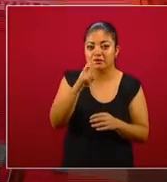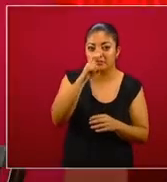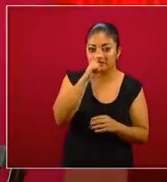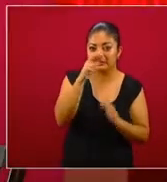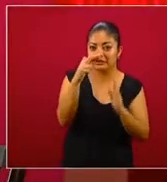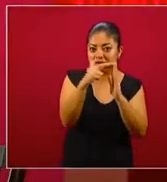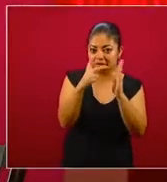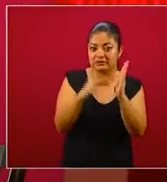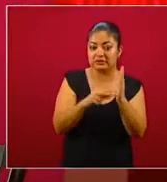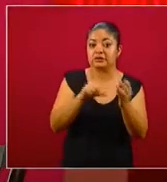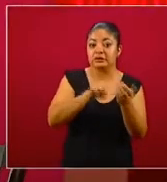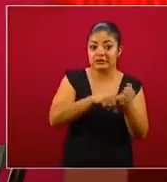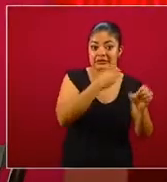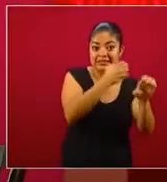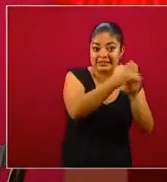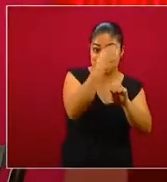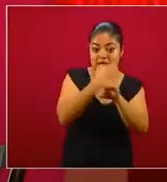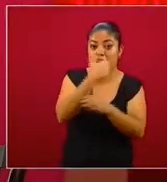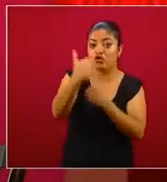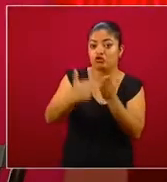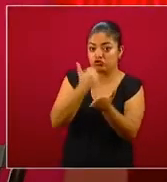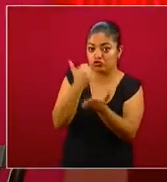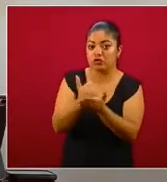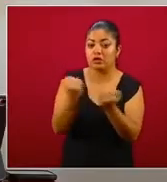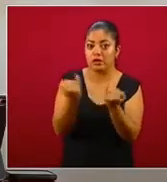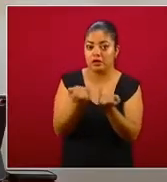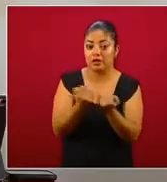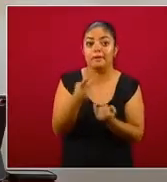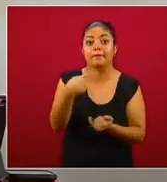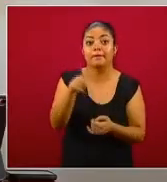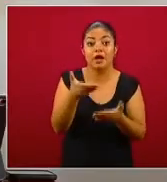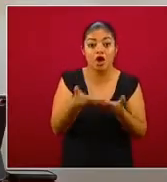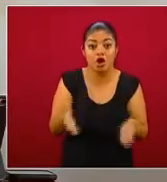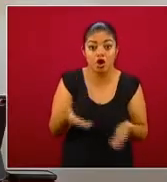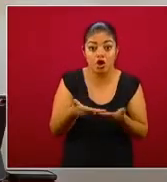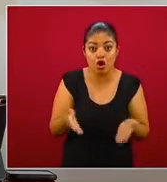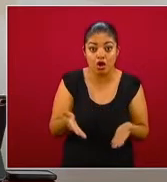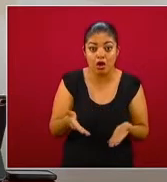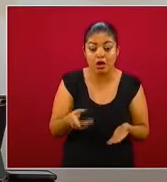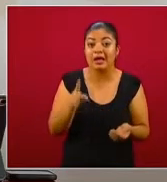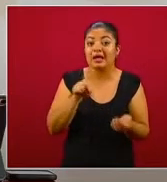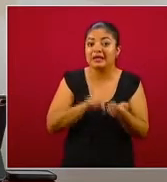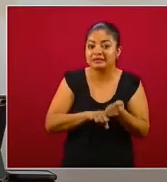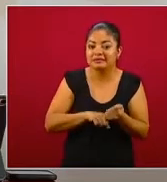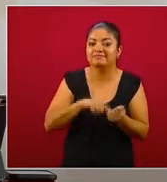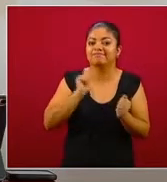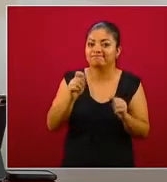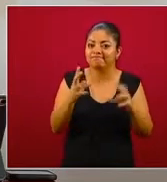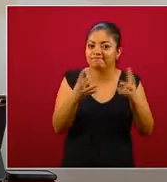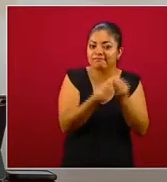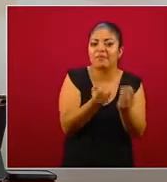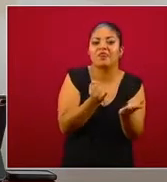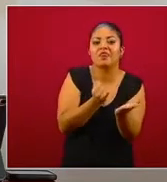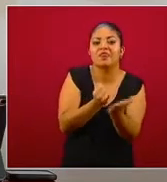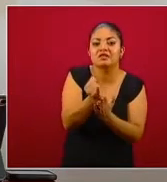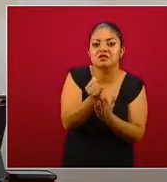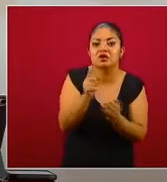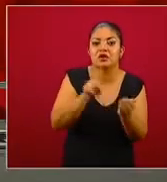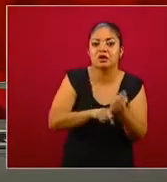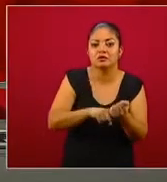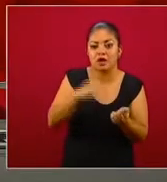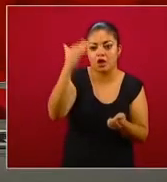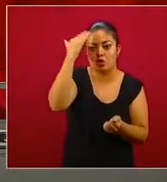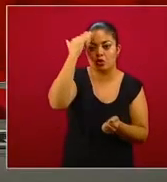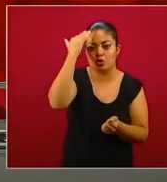this entailed pretty much everything: beaches, gardens, parks, supermarkets, museums, and movie theaters, the